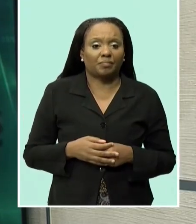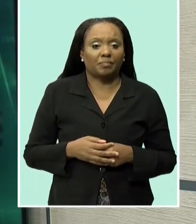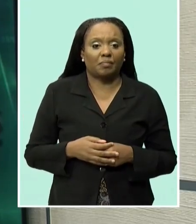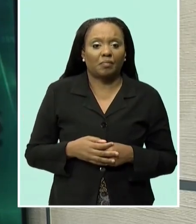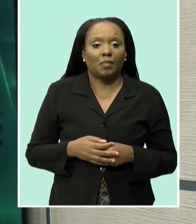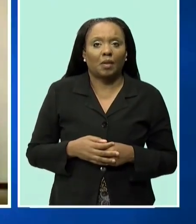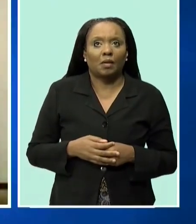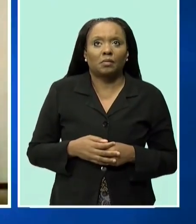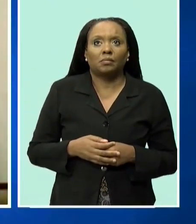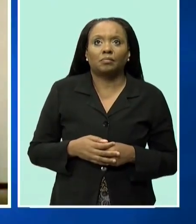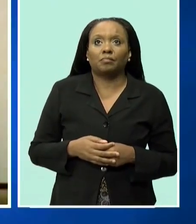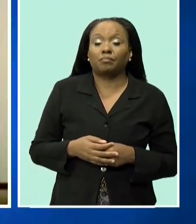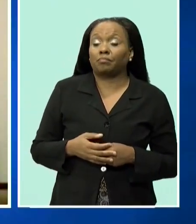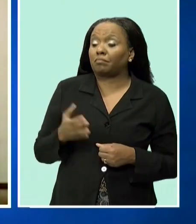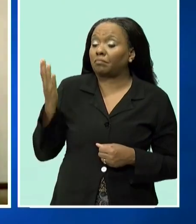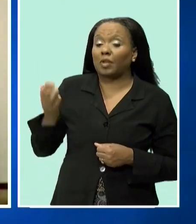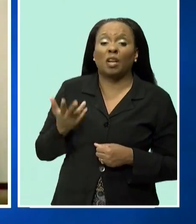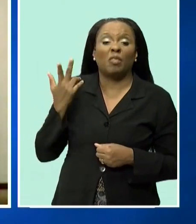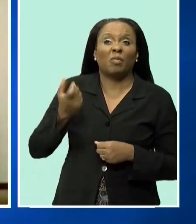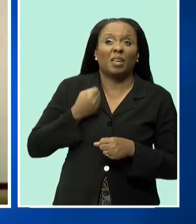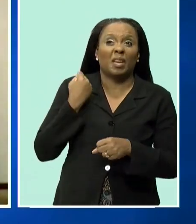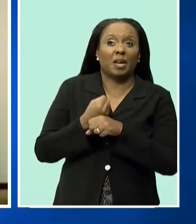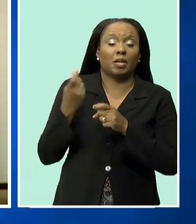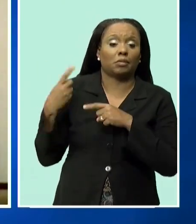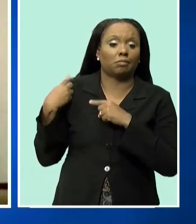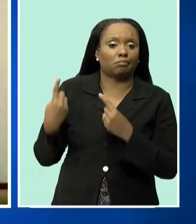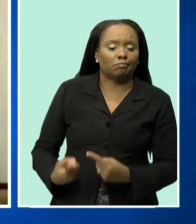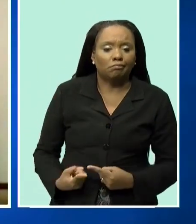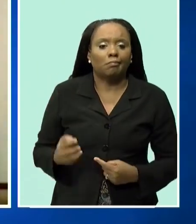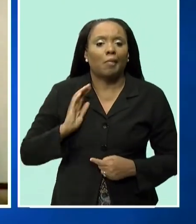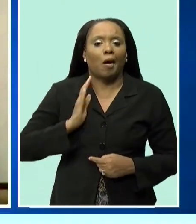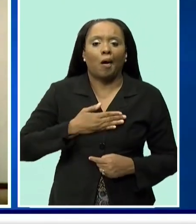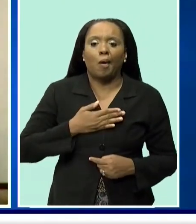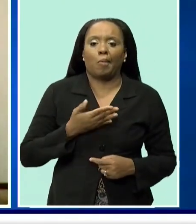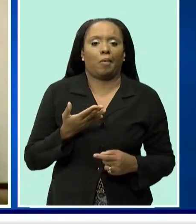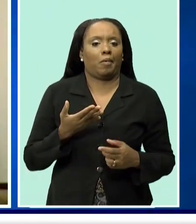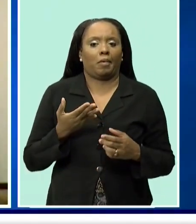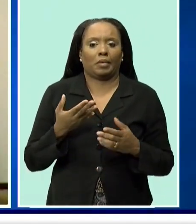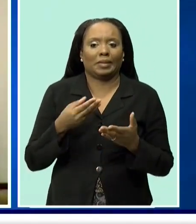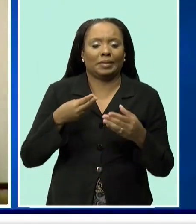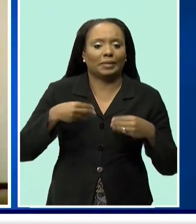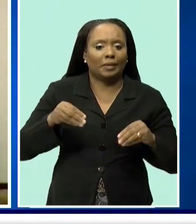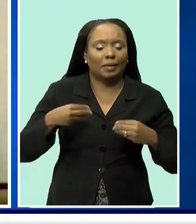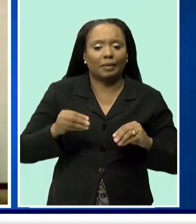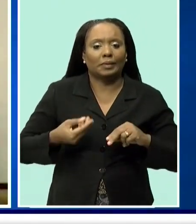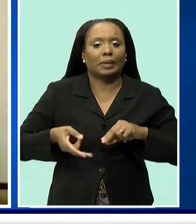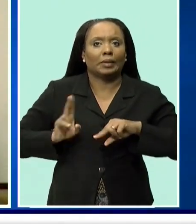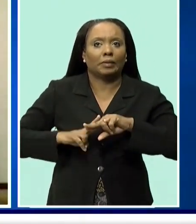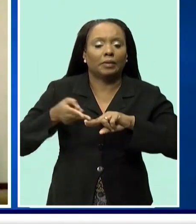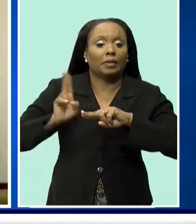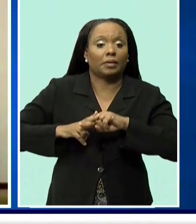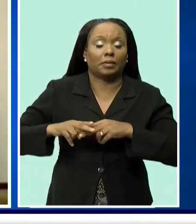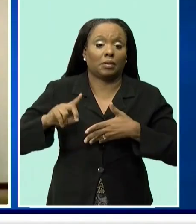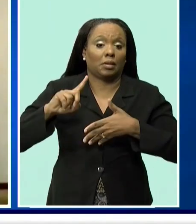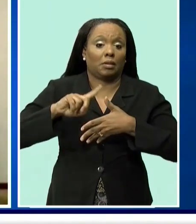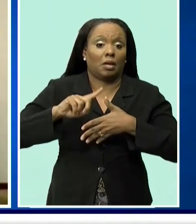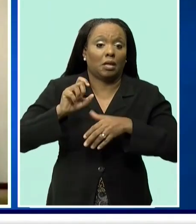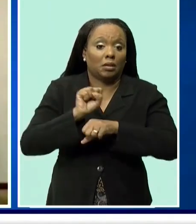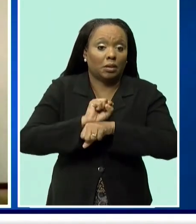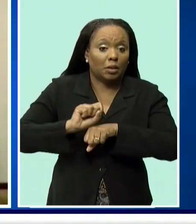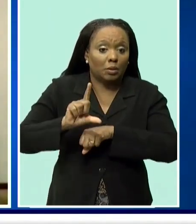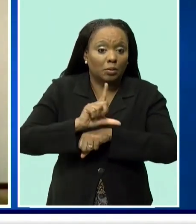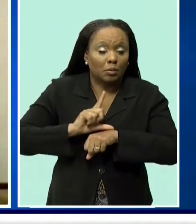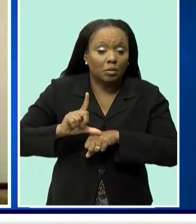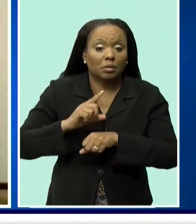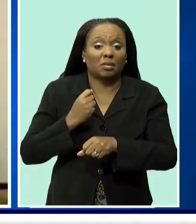In the last 3 years, we've had increases in our sales every year. In our St. Lucia operation,